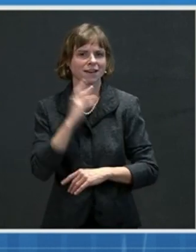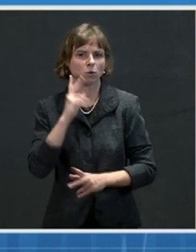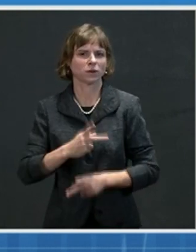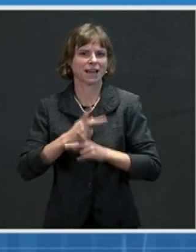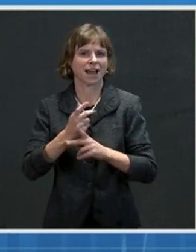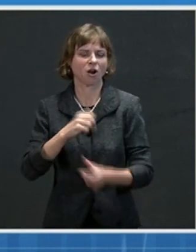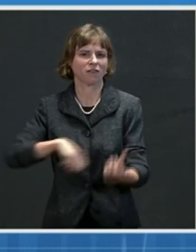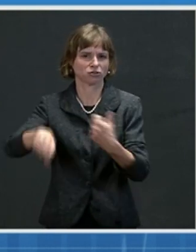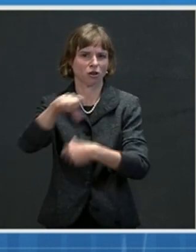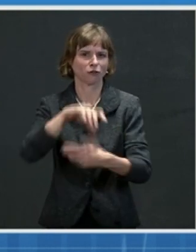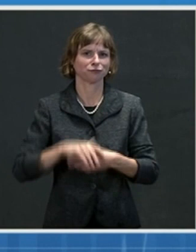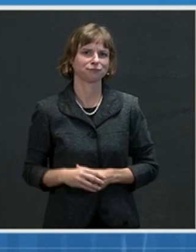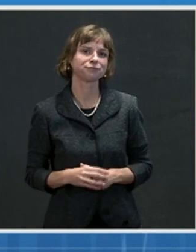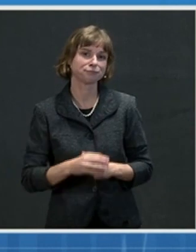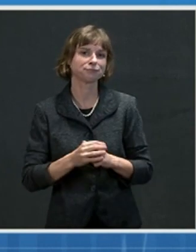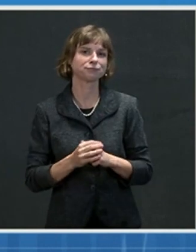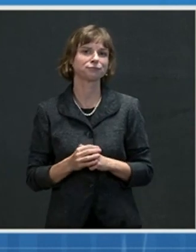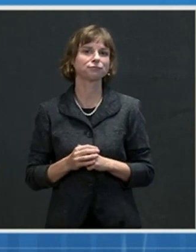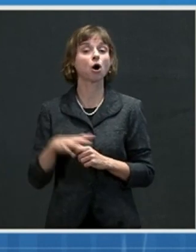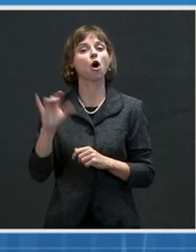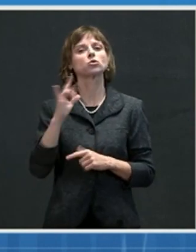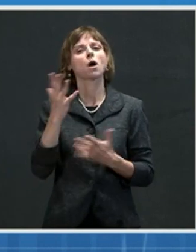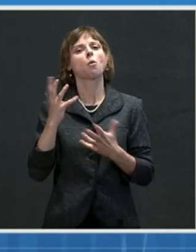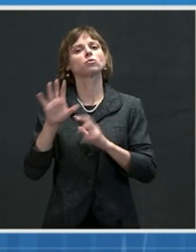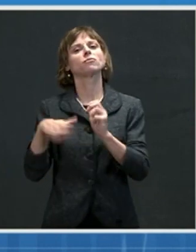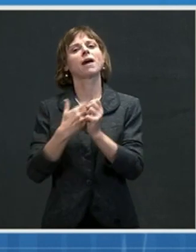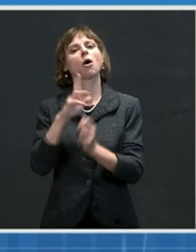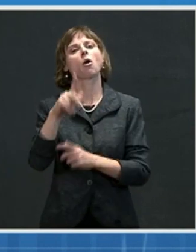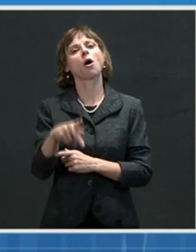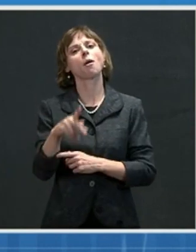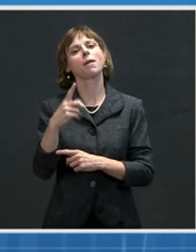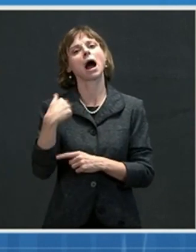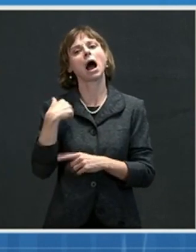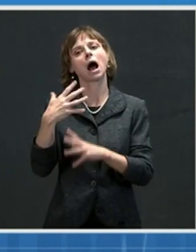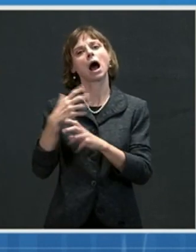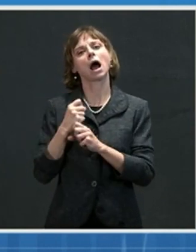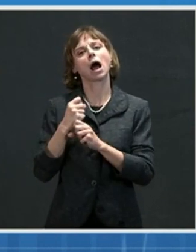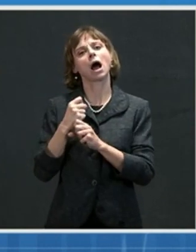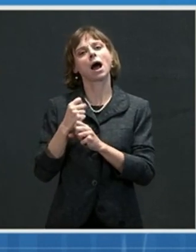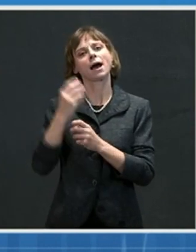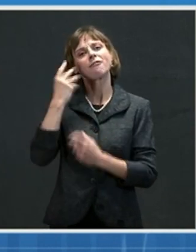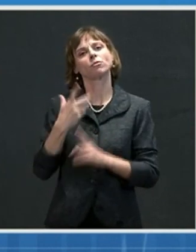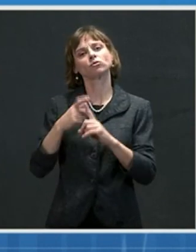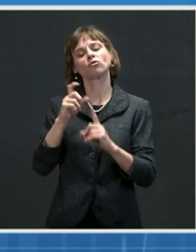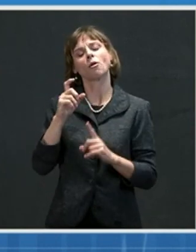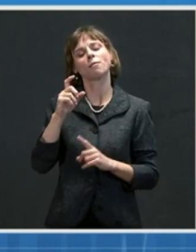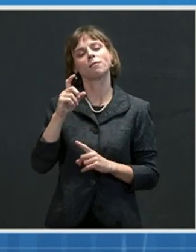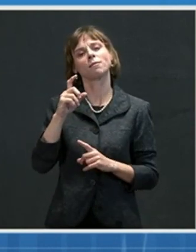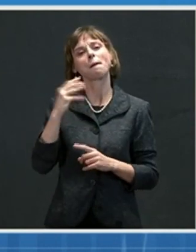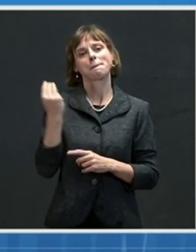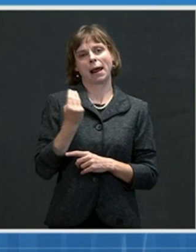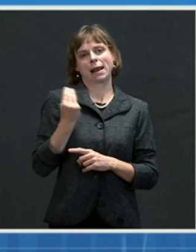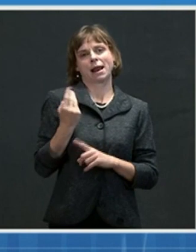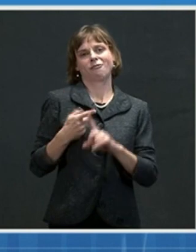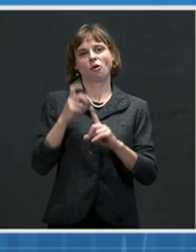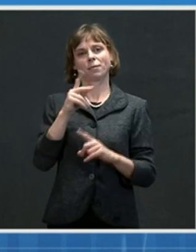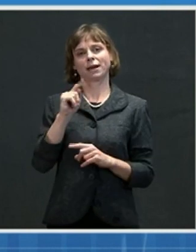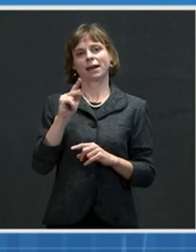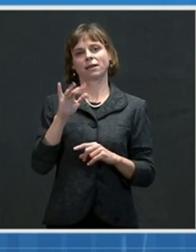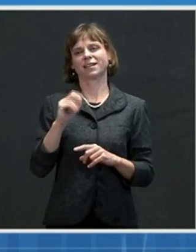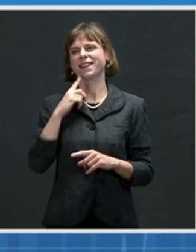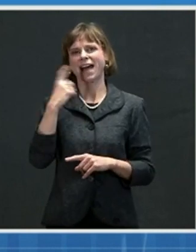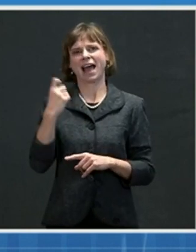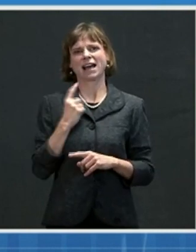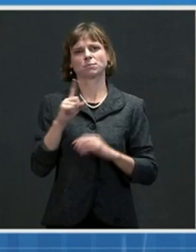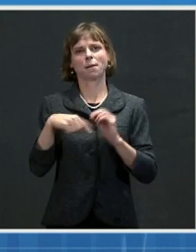other. I also want to follow up on a question I received during Monday's briefing from Caitlin Collins. I was asked about